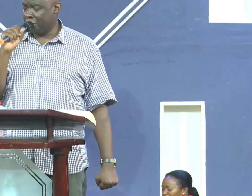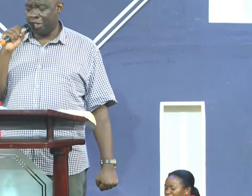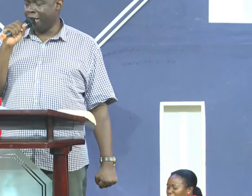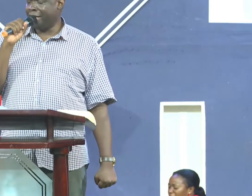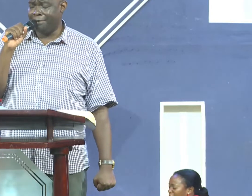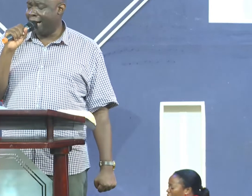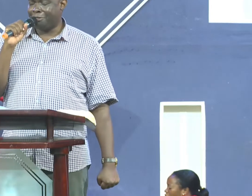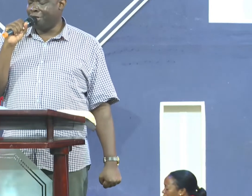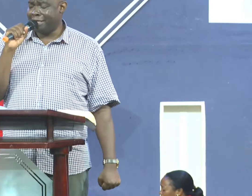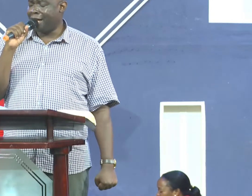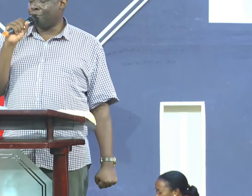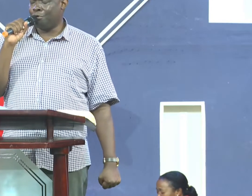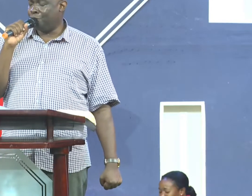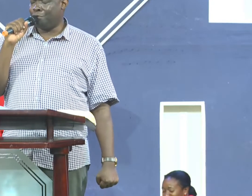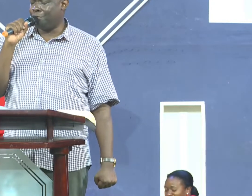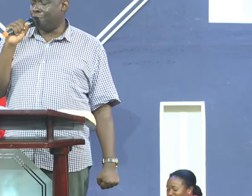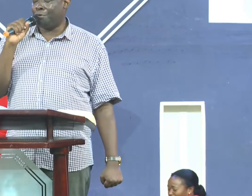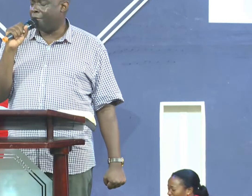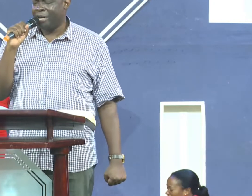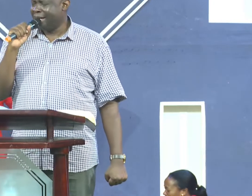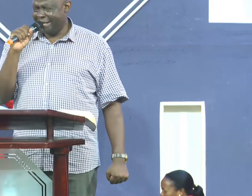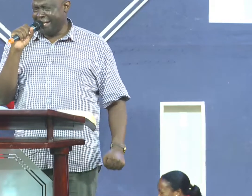ekikomyawo ebiseera ebyatwetako